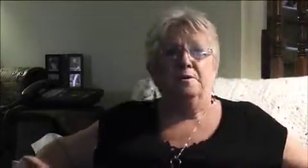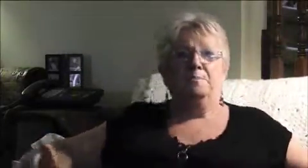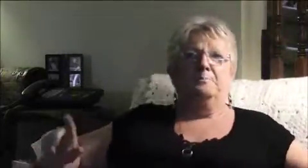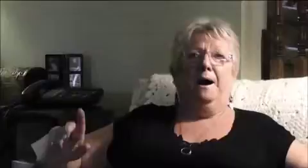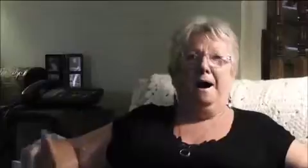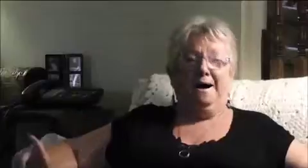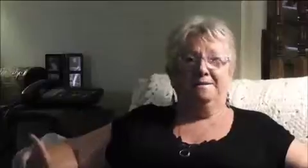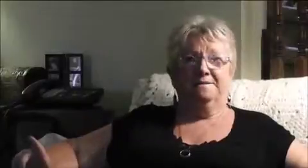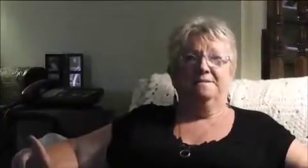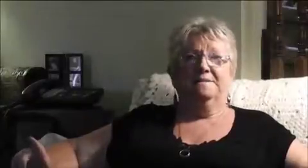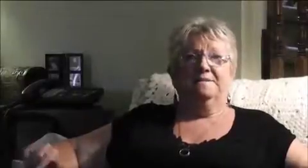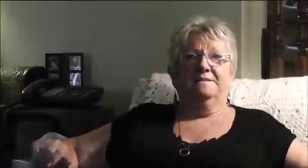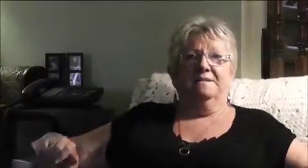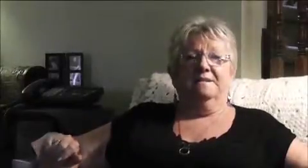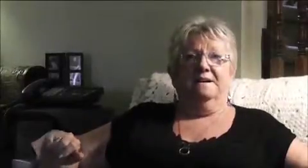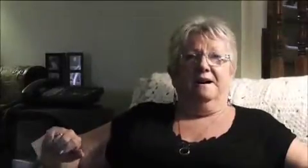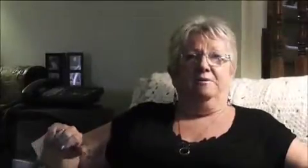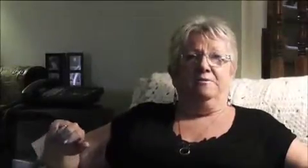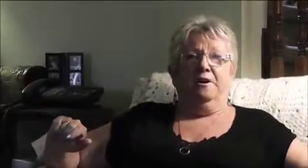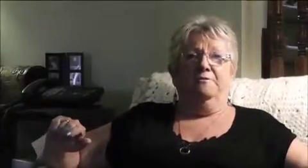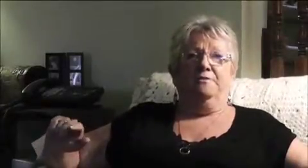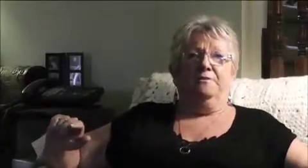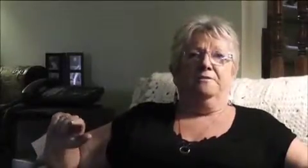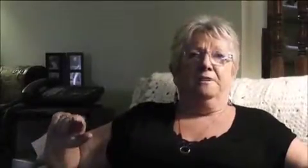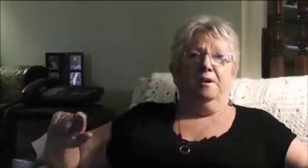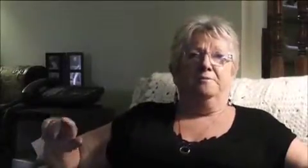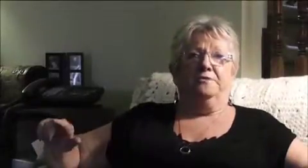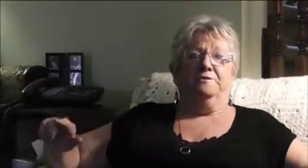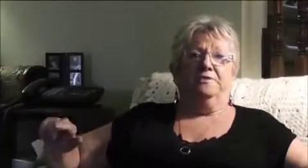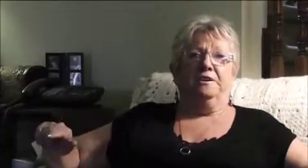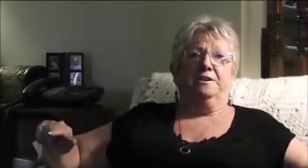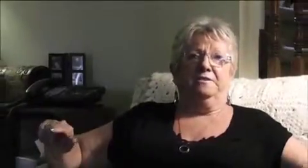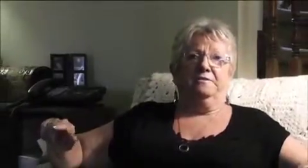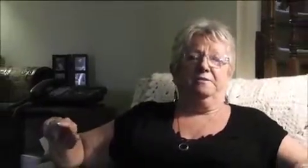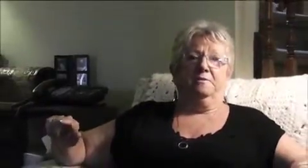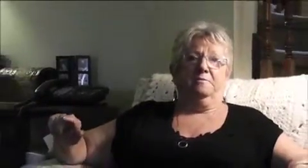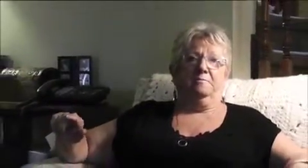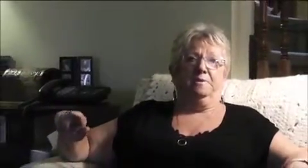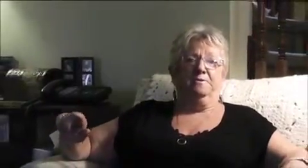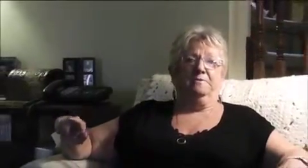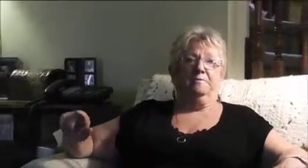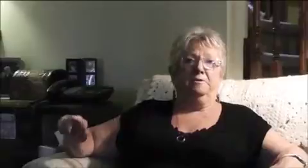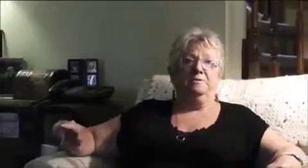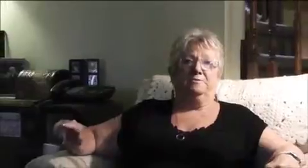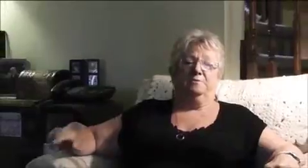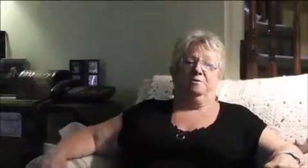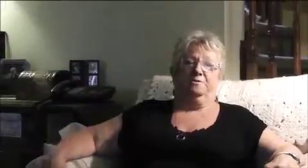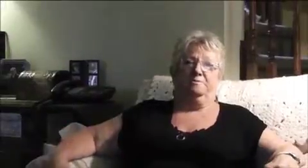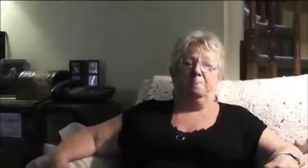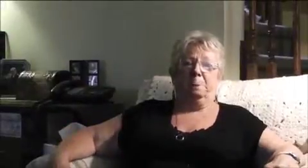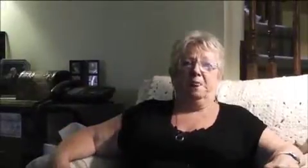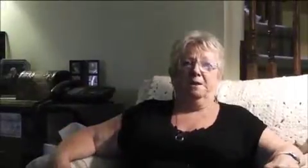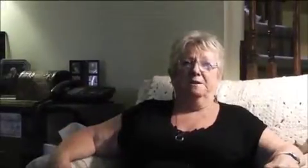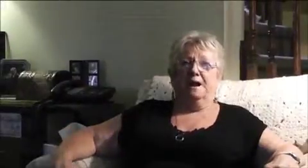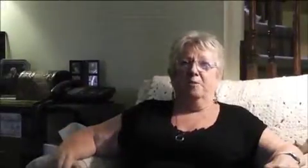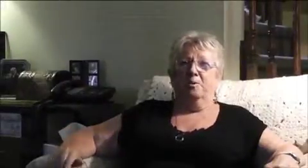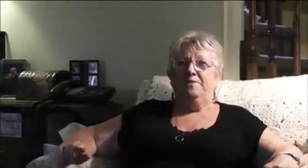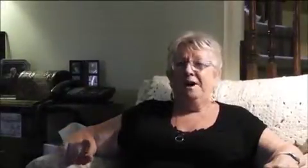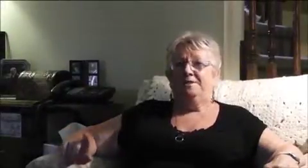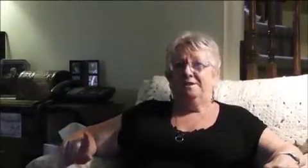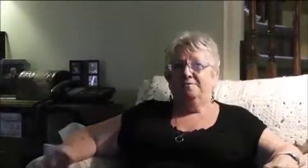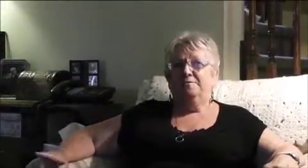available, but I was offered the option of taking the Business Abilities course.